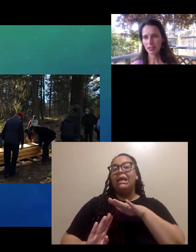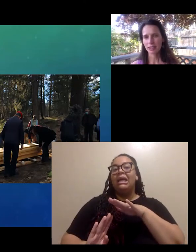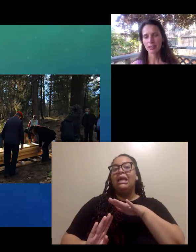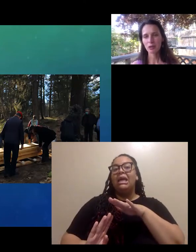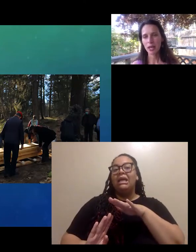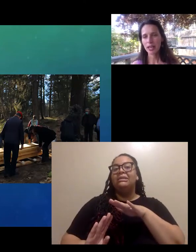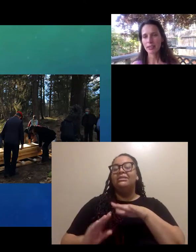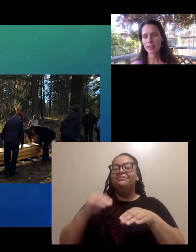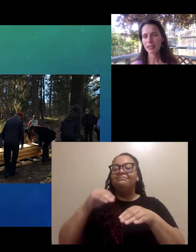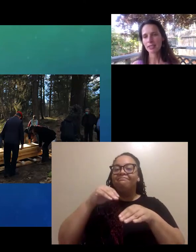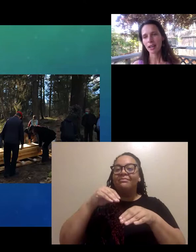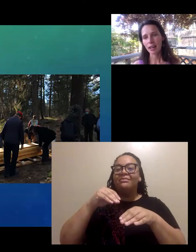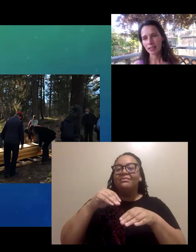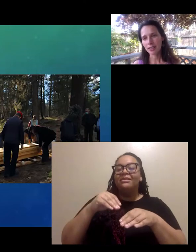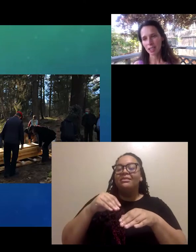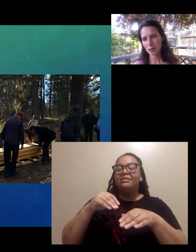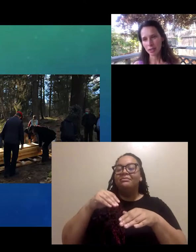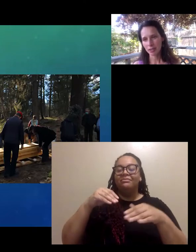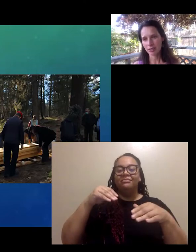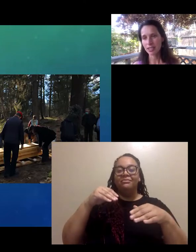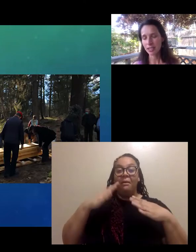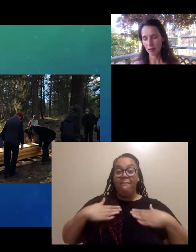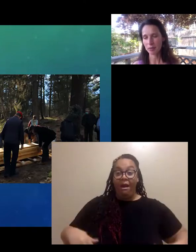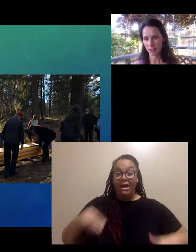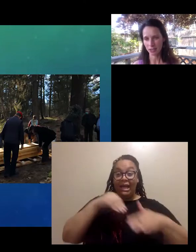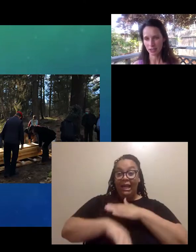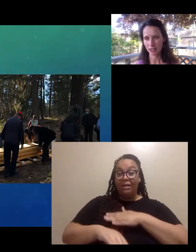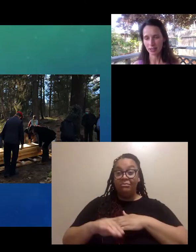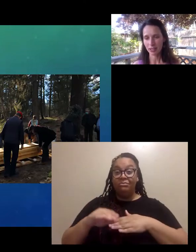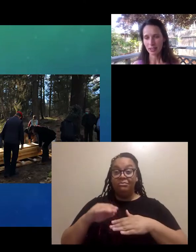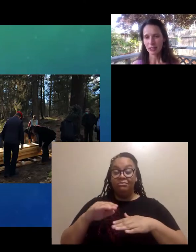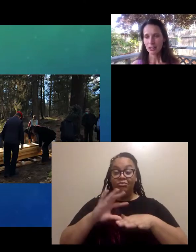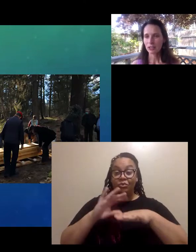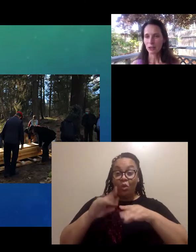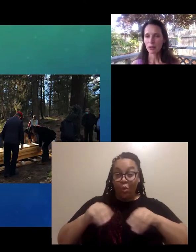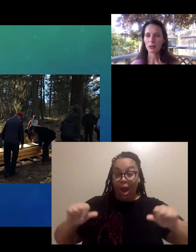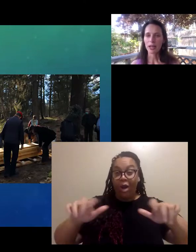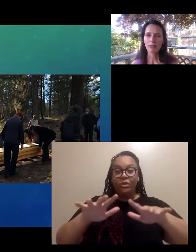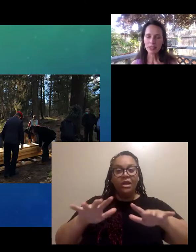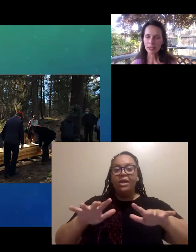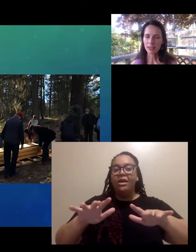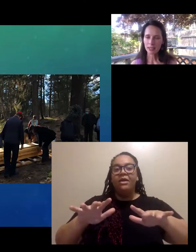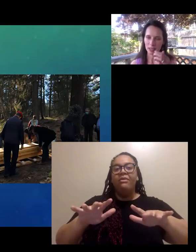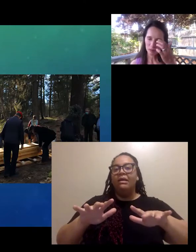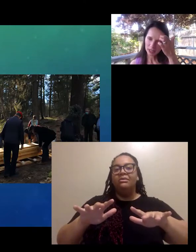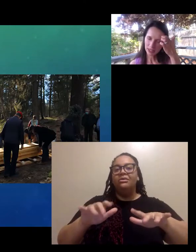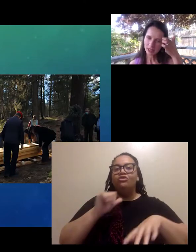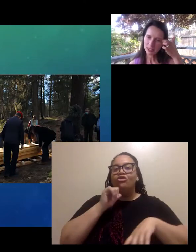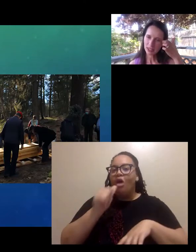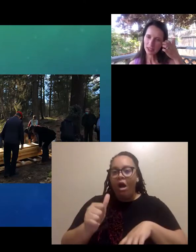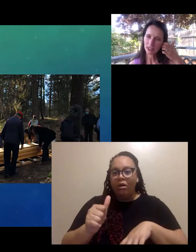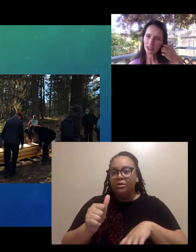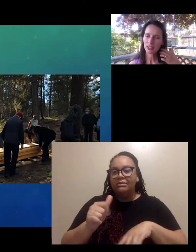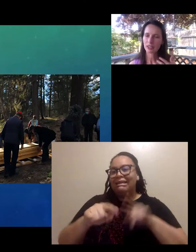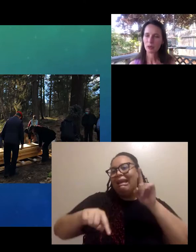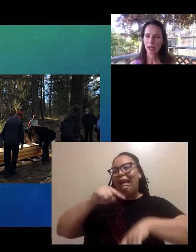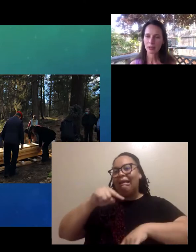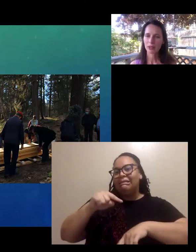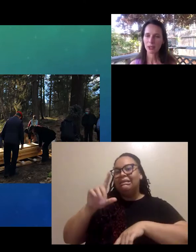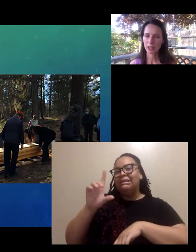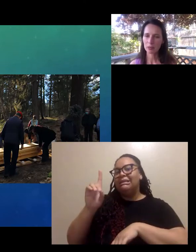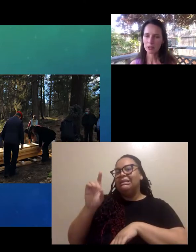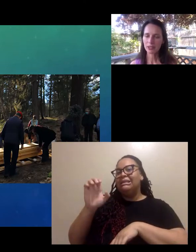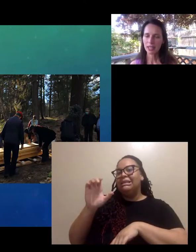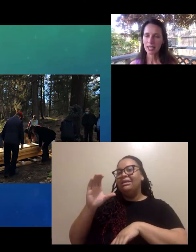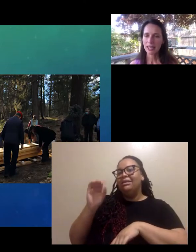earth in a way that does not inhibit decomposition. So everything that is placed into the earth is